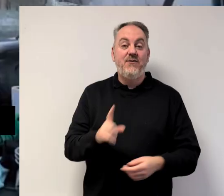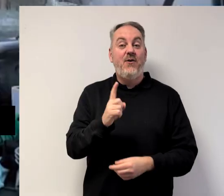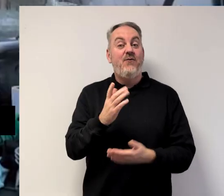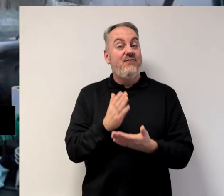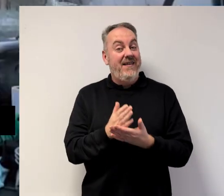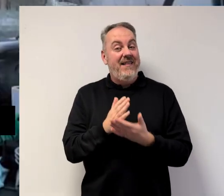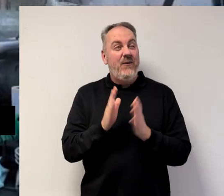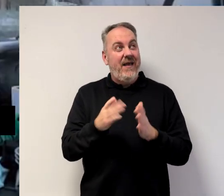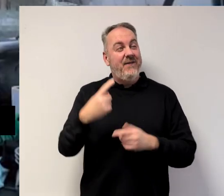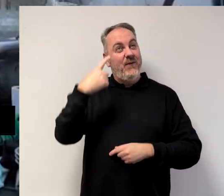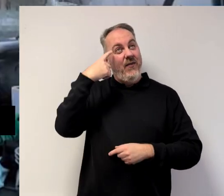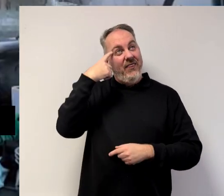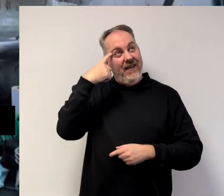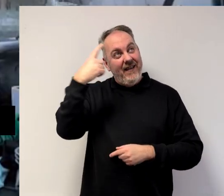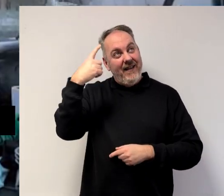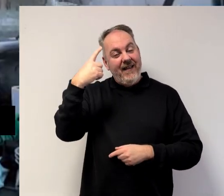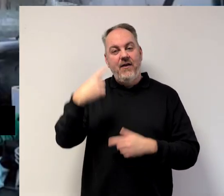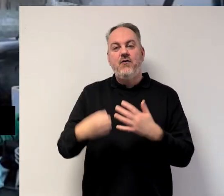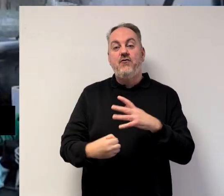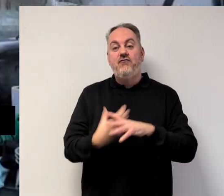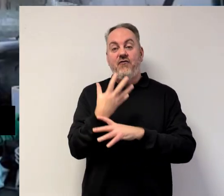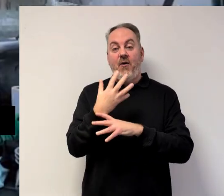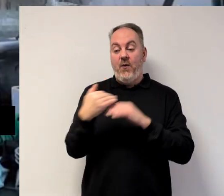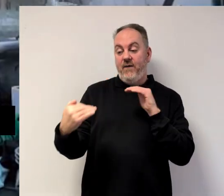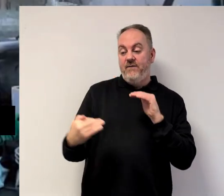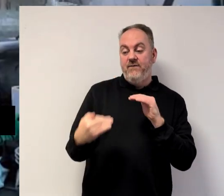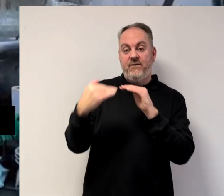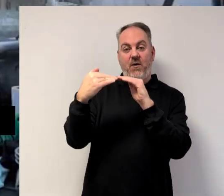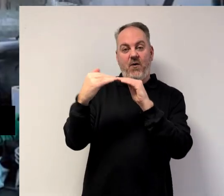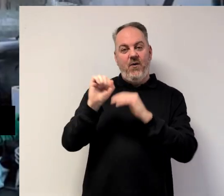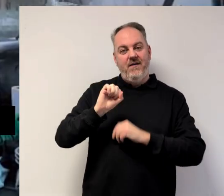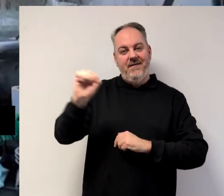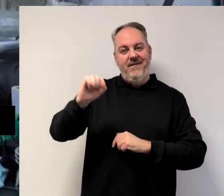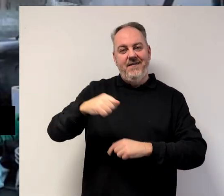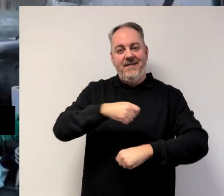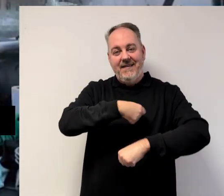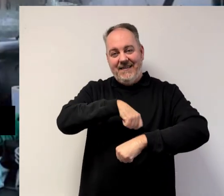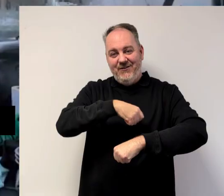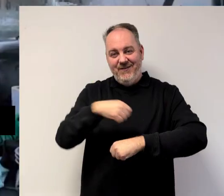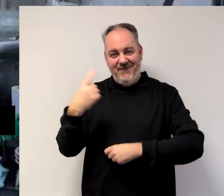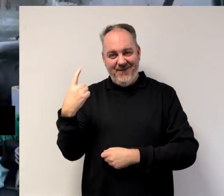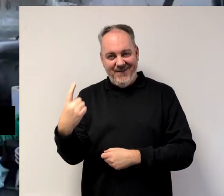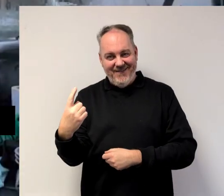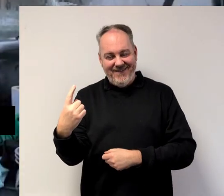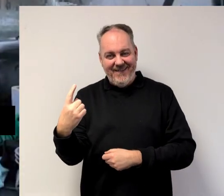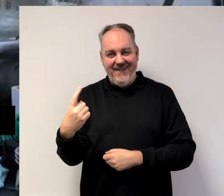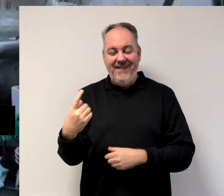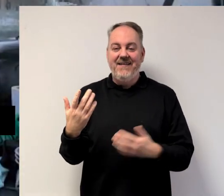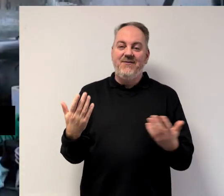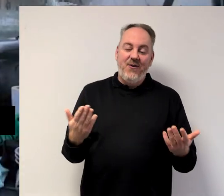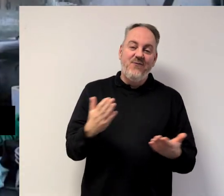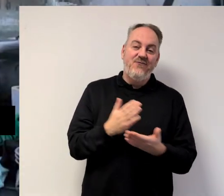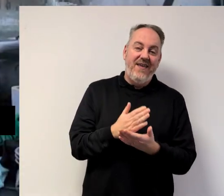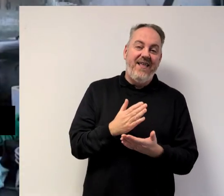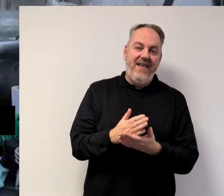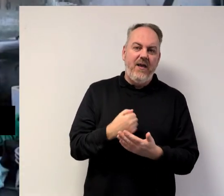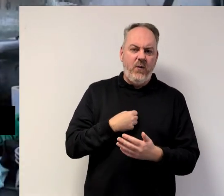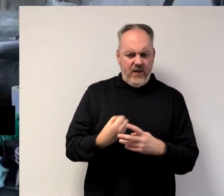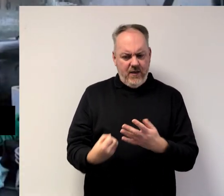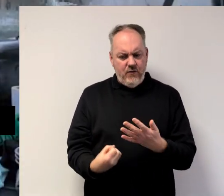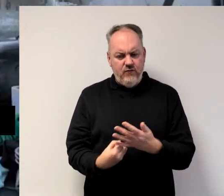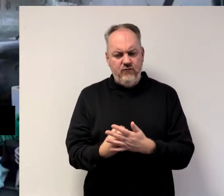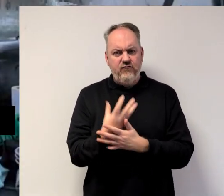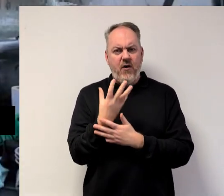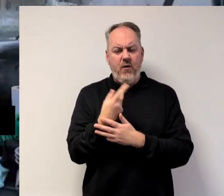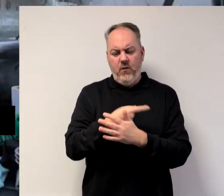kitchen. So there's no point in growing. We grow a lot of things here, like the berries,